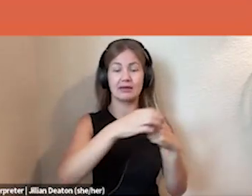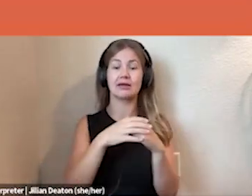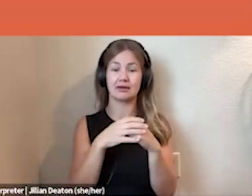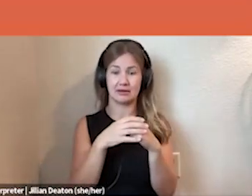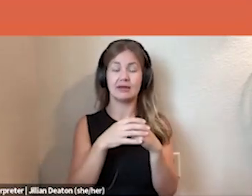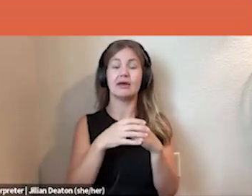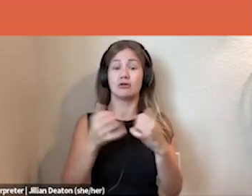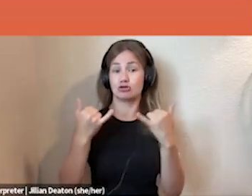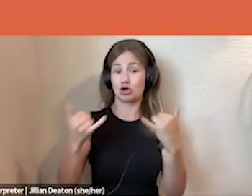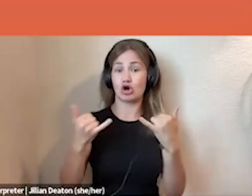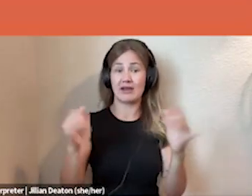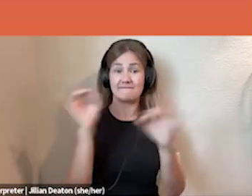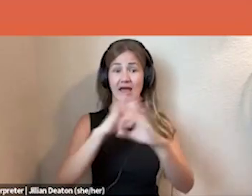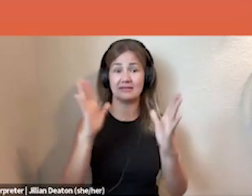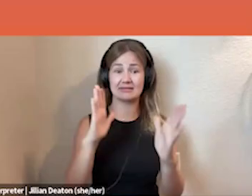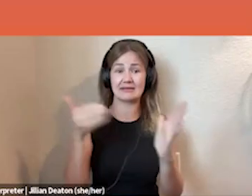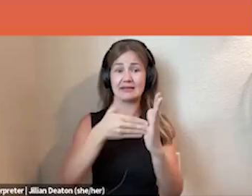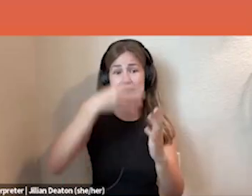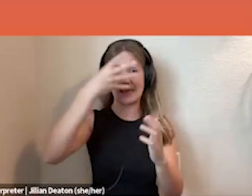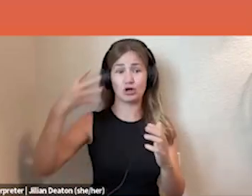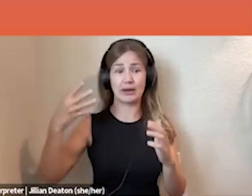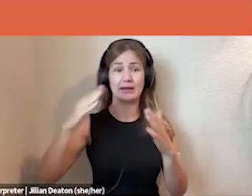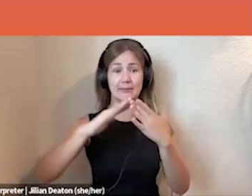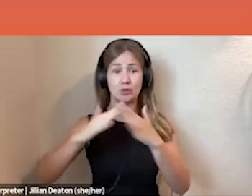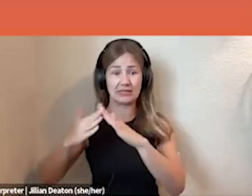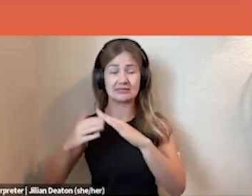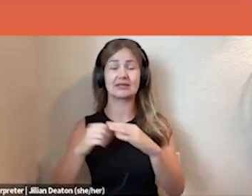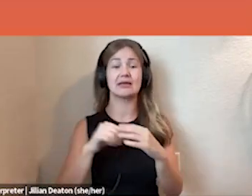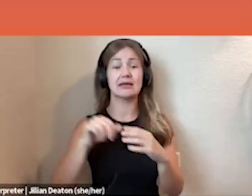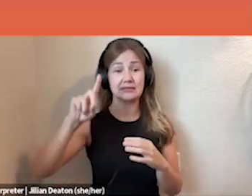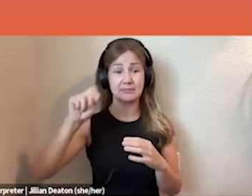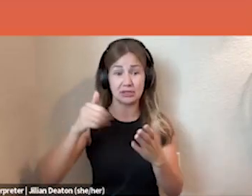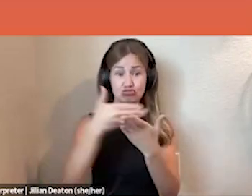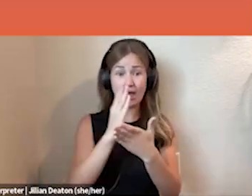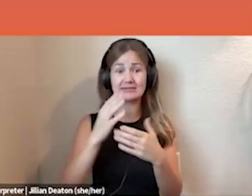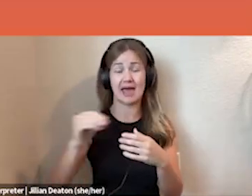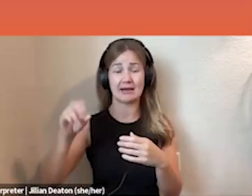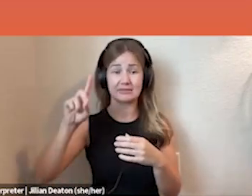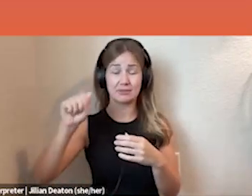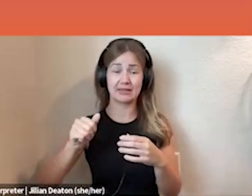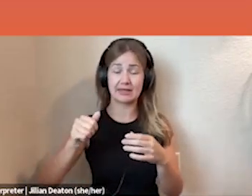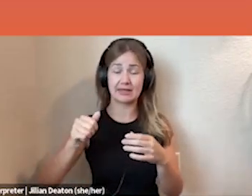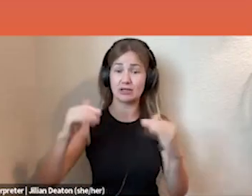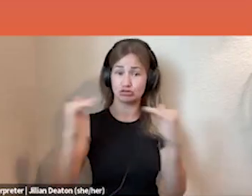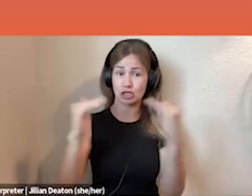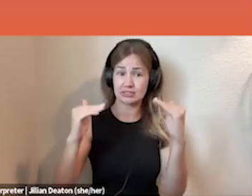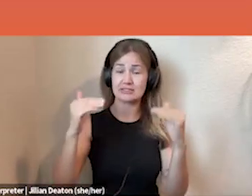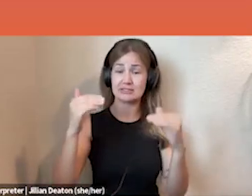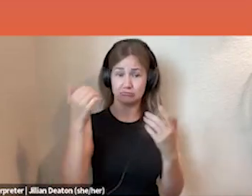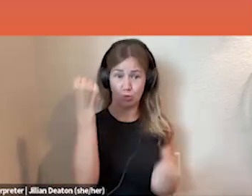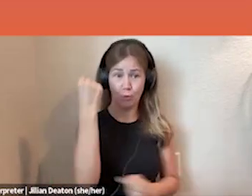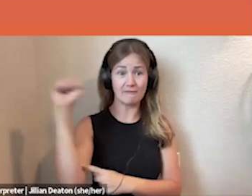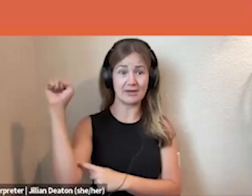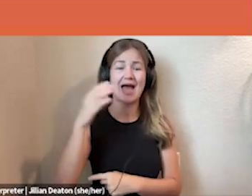immigrant communities, the disability rights and disability justice movements, and the